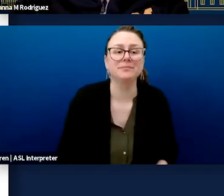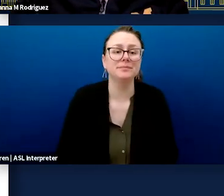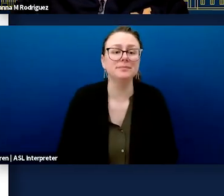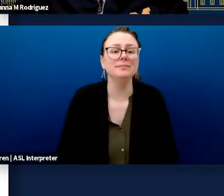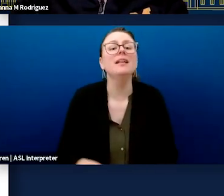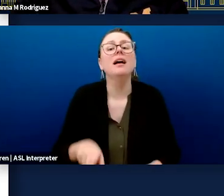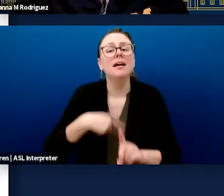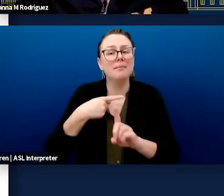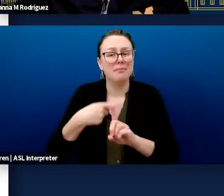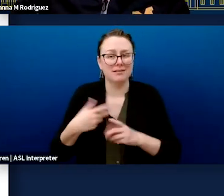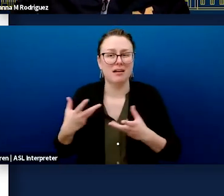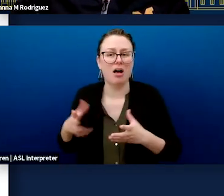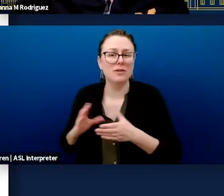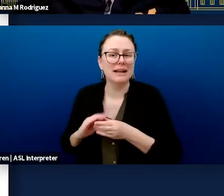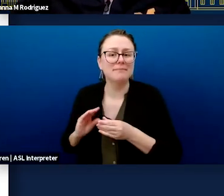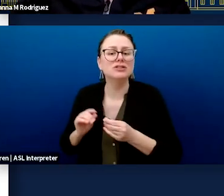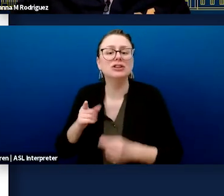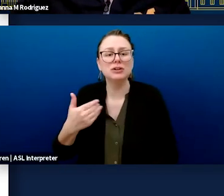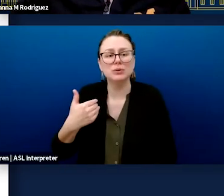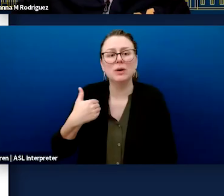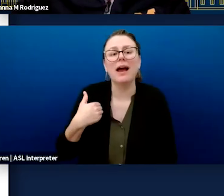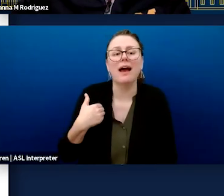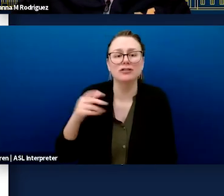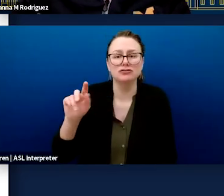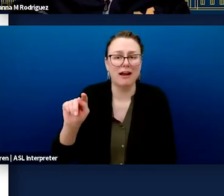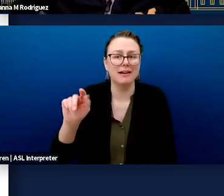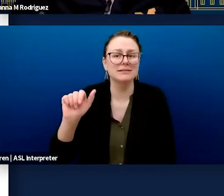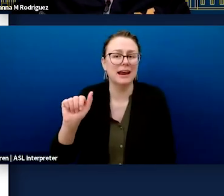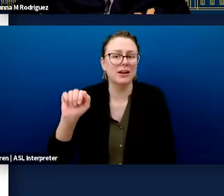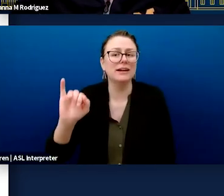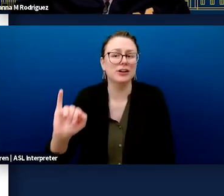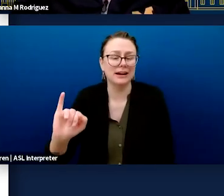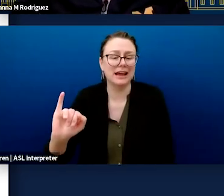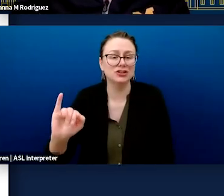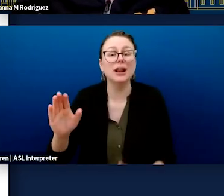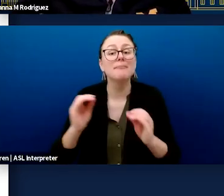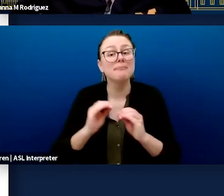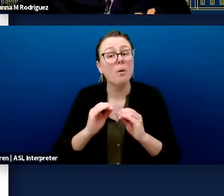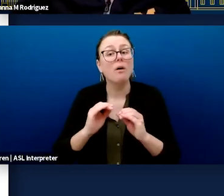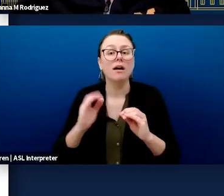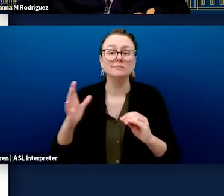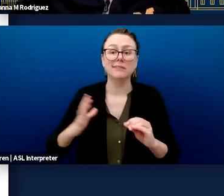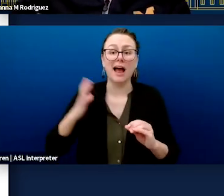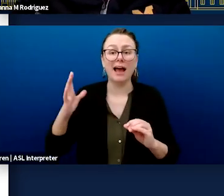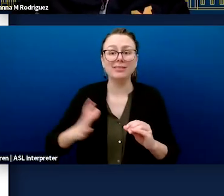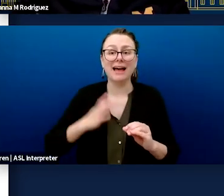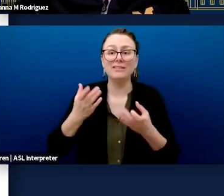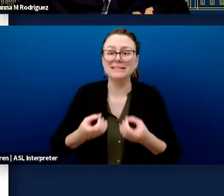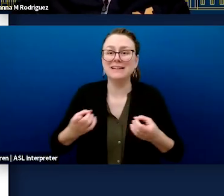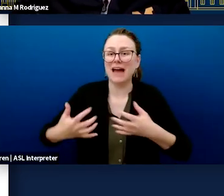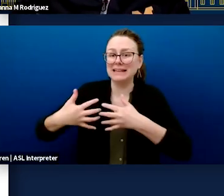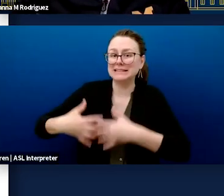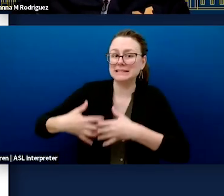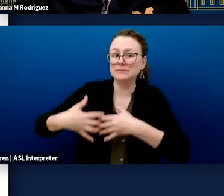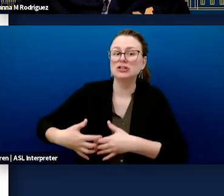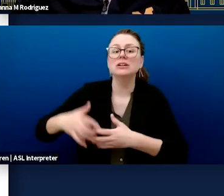as mentioned by Dr. Vandenberg, your transanal irrigation, where you have higher level devices that can